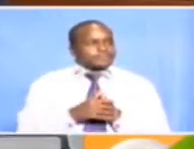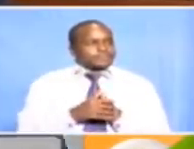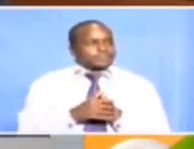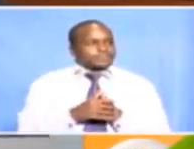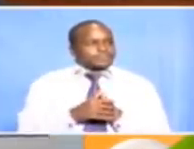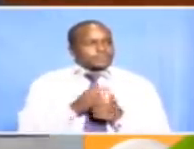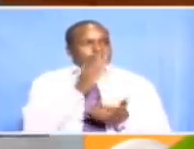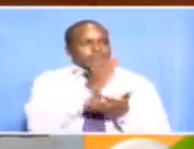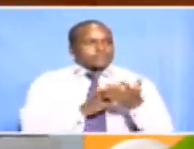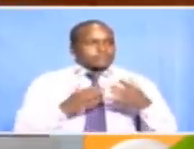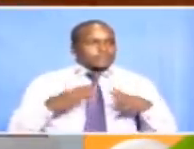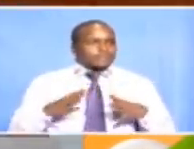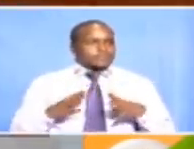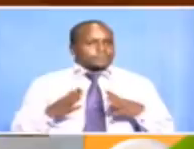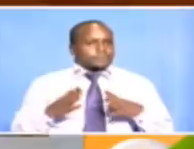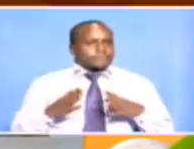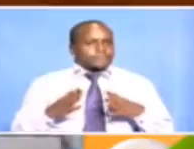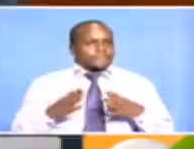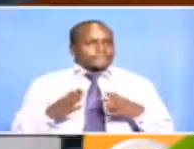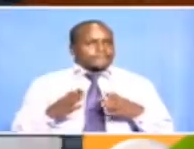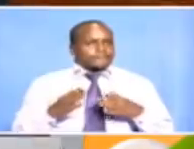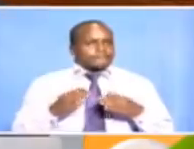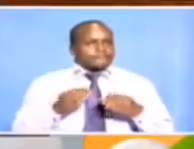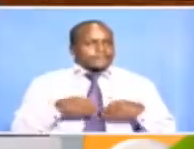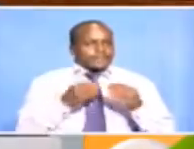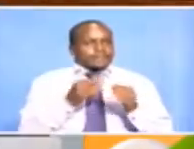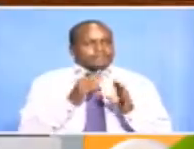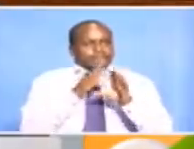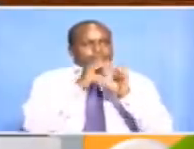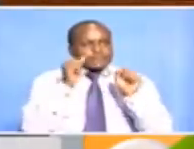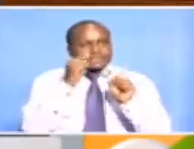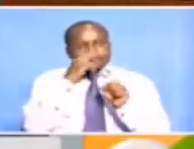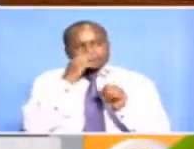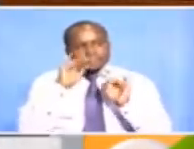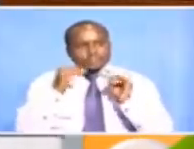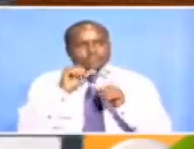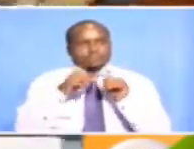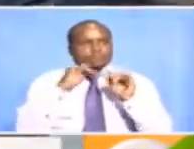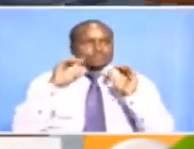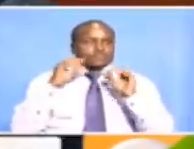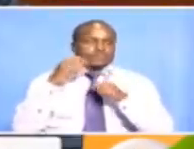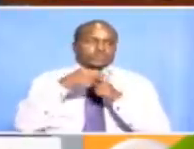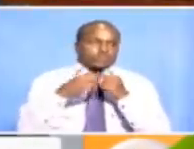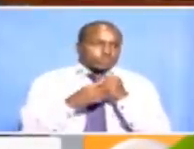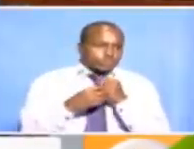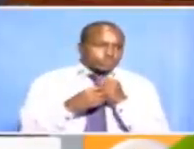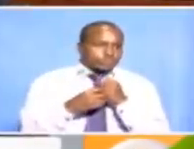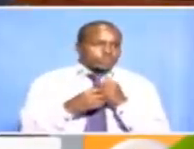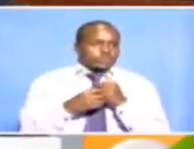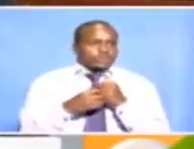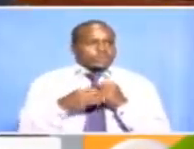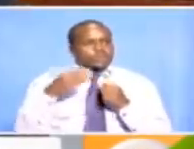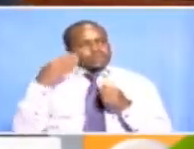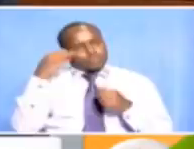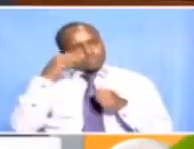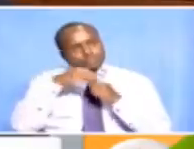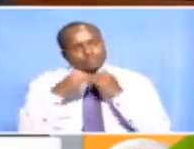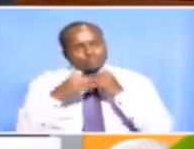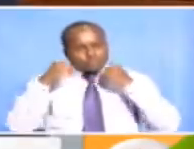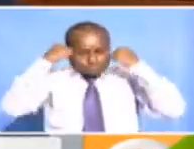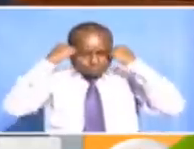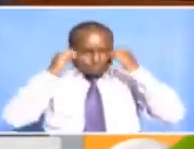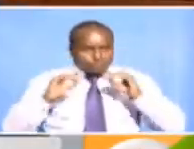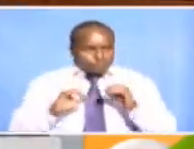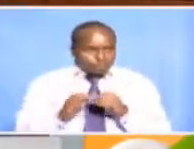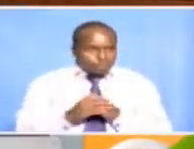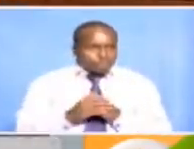Some guys give the president some funny news about Sonko. Oh, Sonko did not go to school. Oh, Sonko